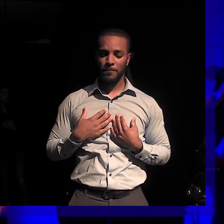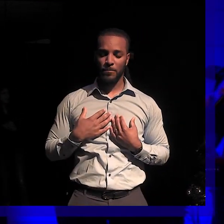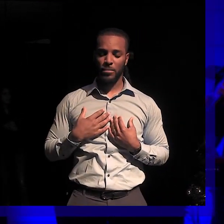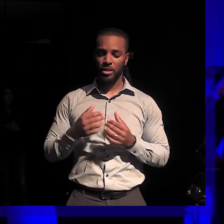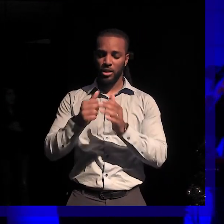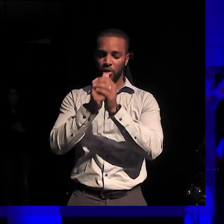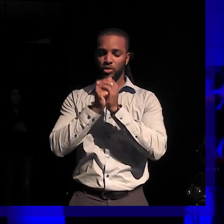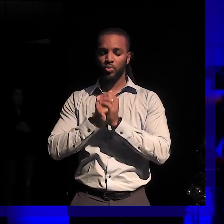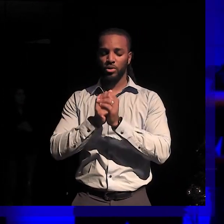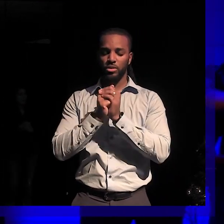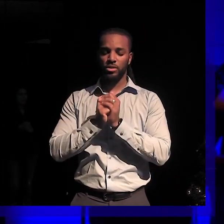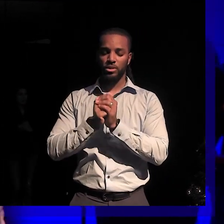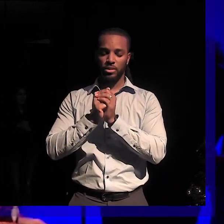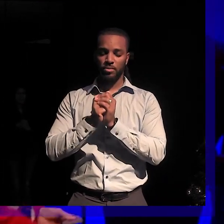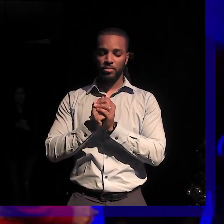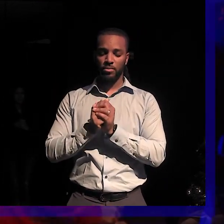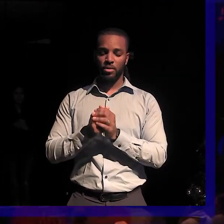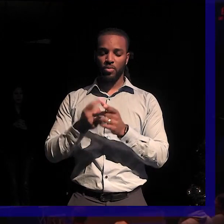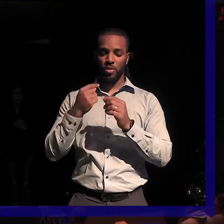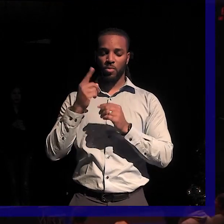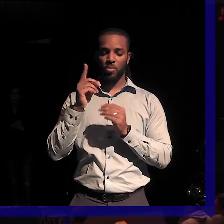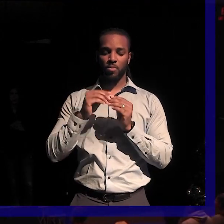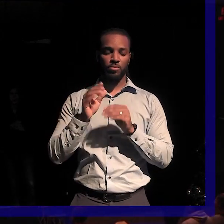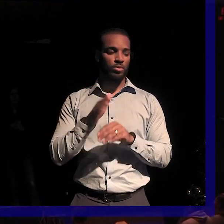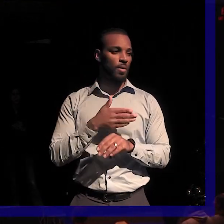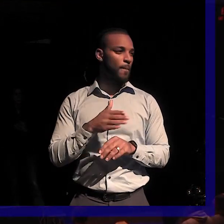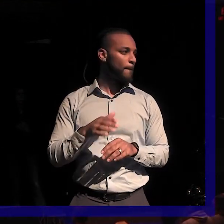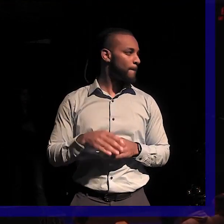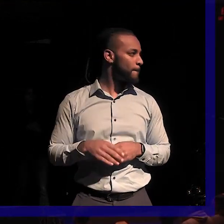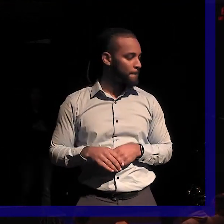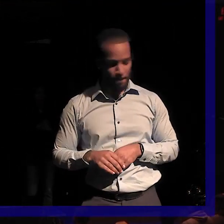Let's worship. We're going to come do ministry time afterwards.